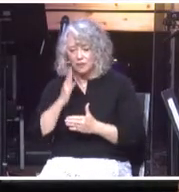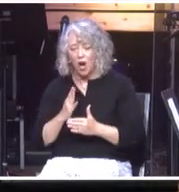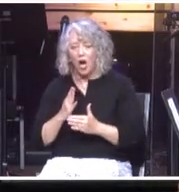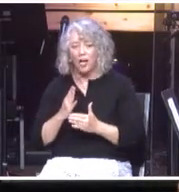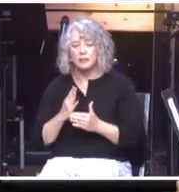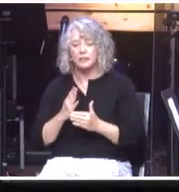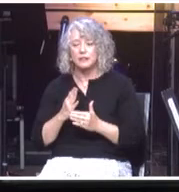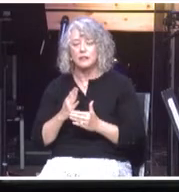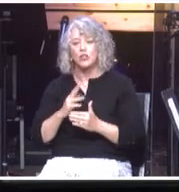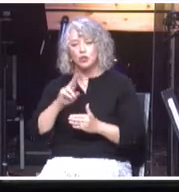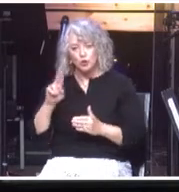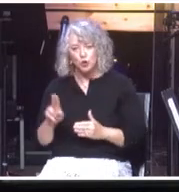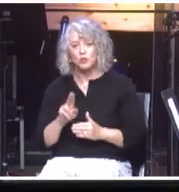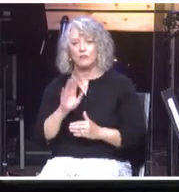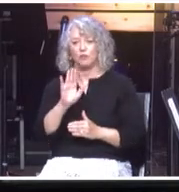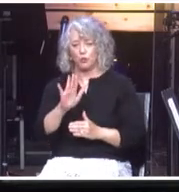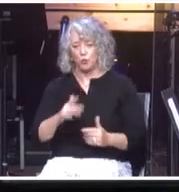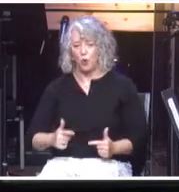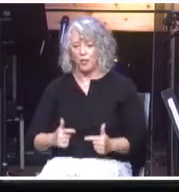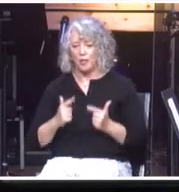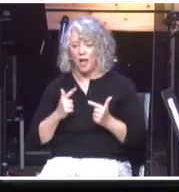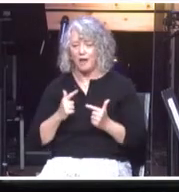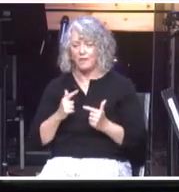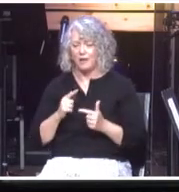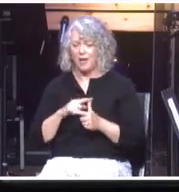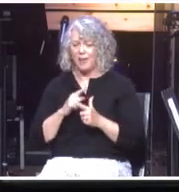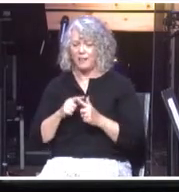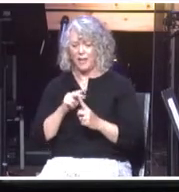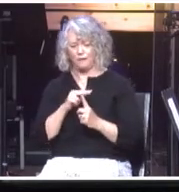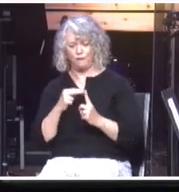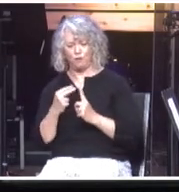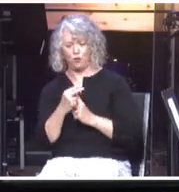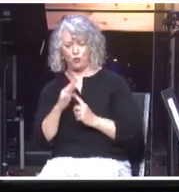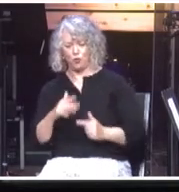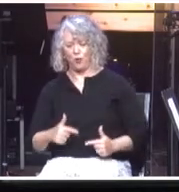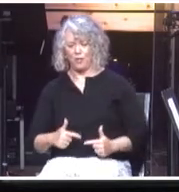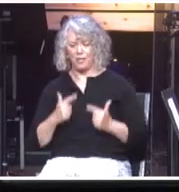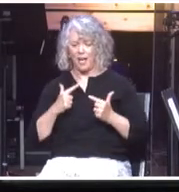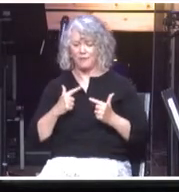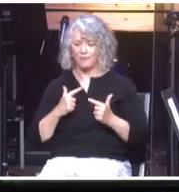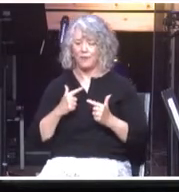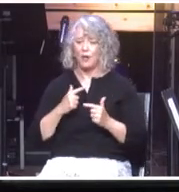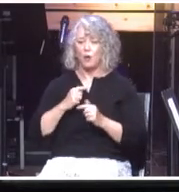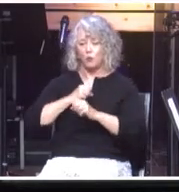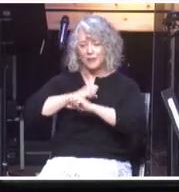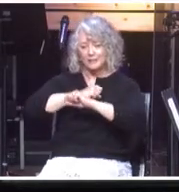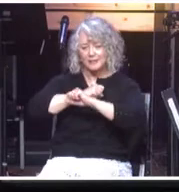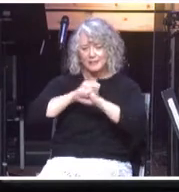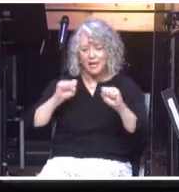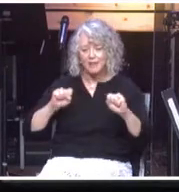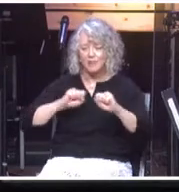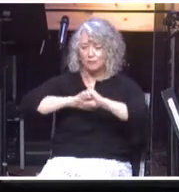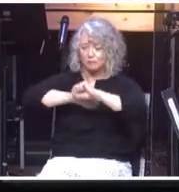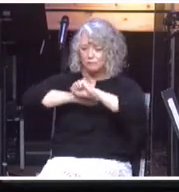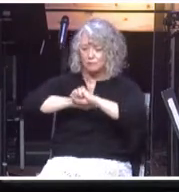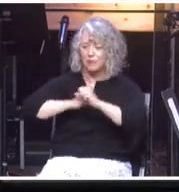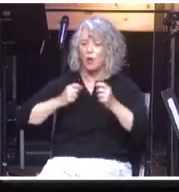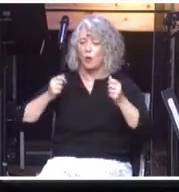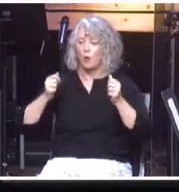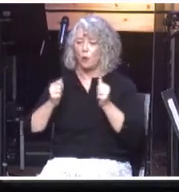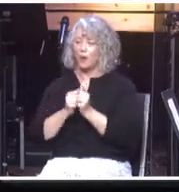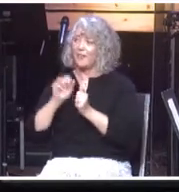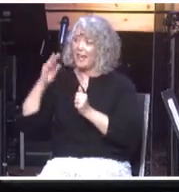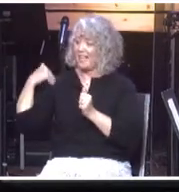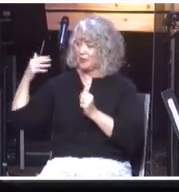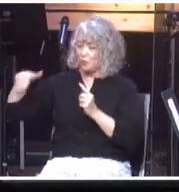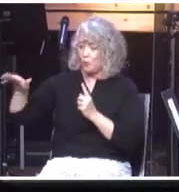View your life from the safety and security of remaining in the shadow of His wings through